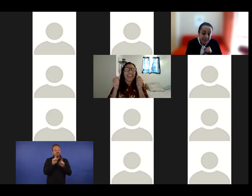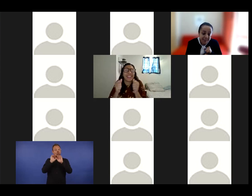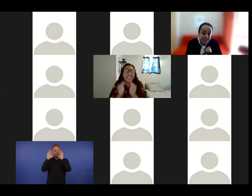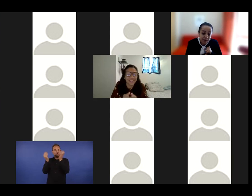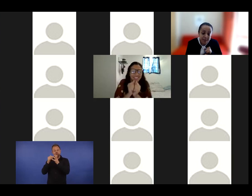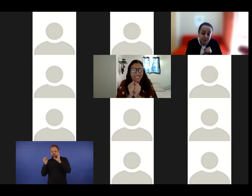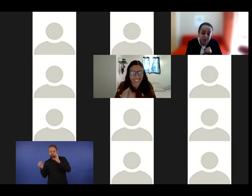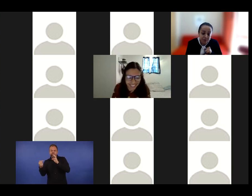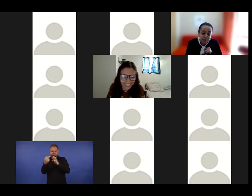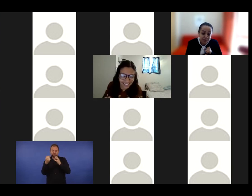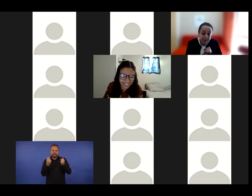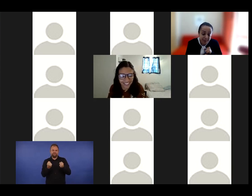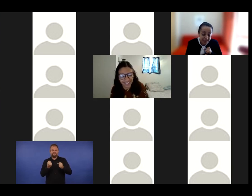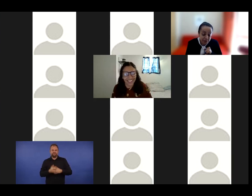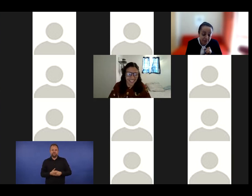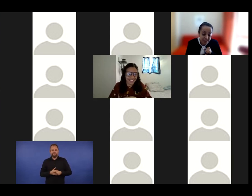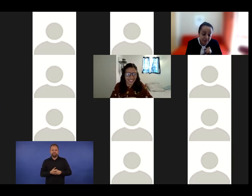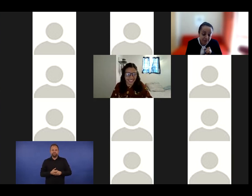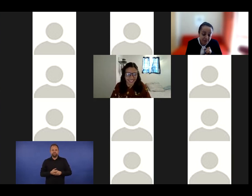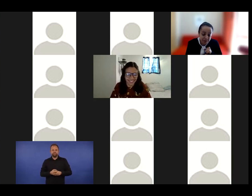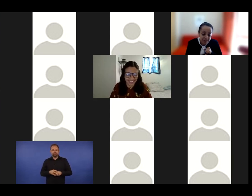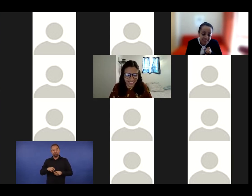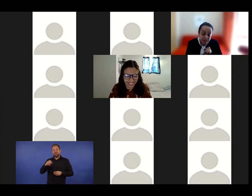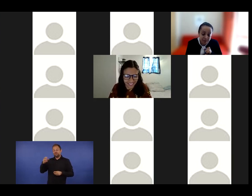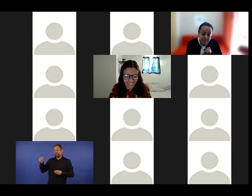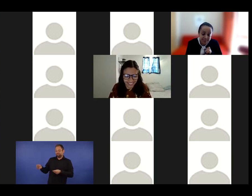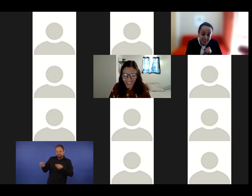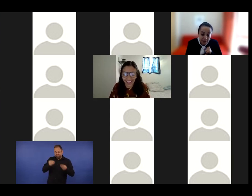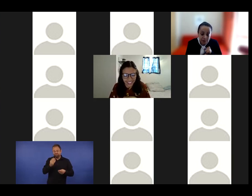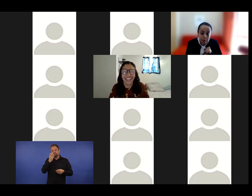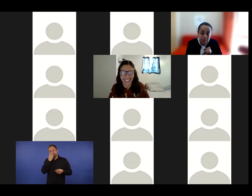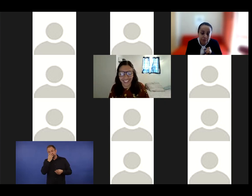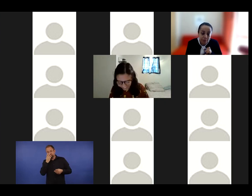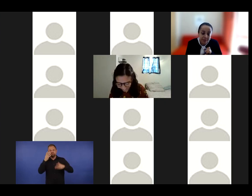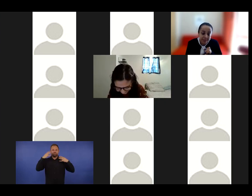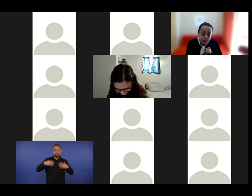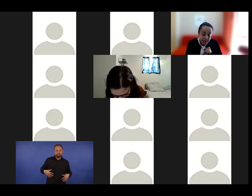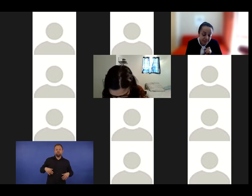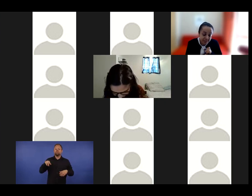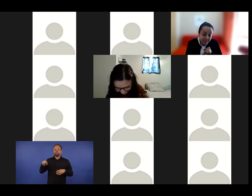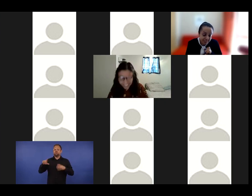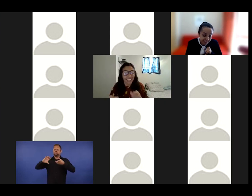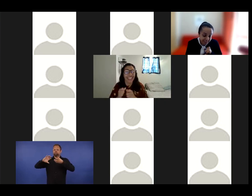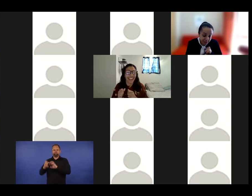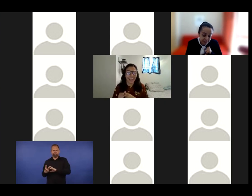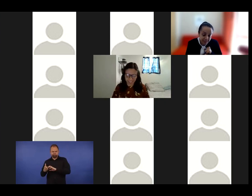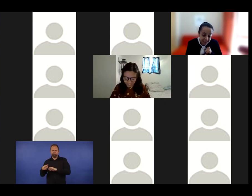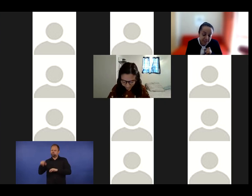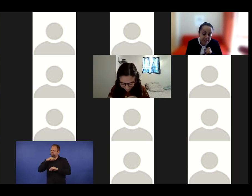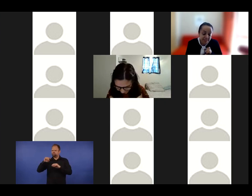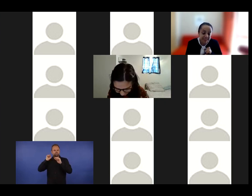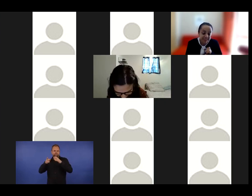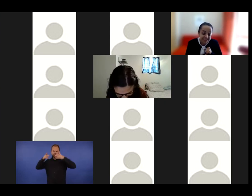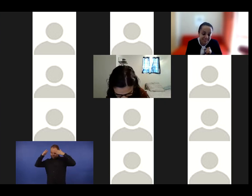Now, okay, I'll be really quick. I ask you really to close now because Okay. now, Jessica. Yeah, I